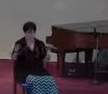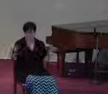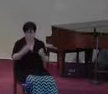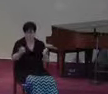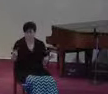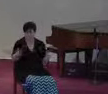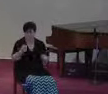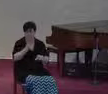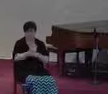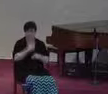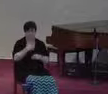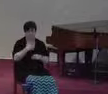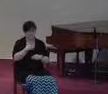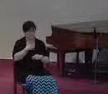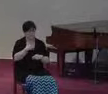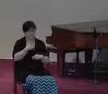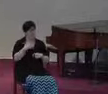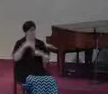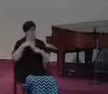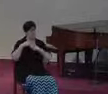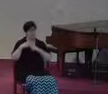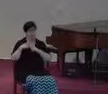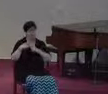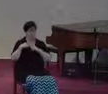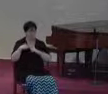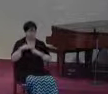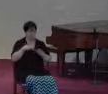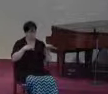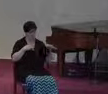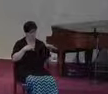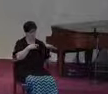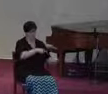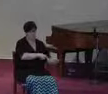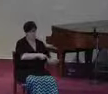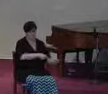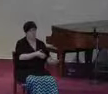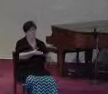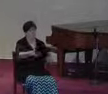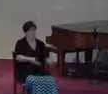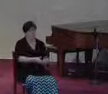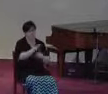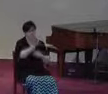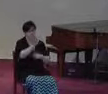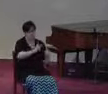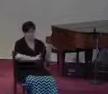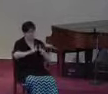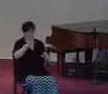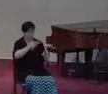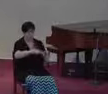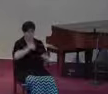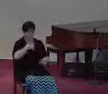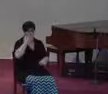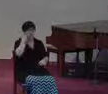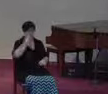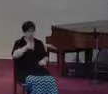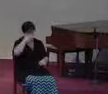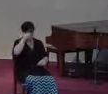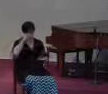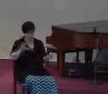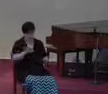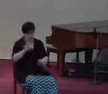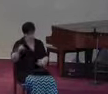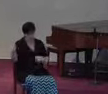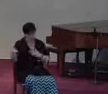so that I remember to have 5 people to join me before this service is over, okay? If I forget to do that, you can send me back up here, all right?